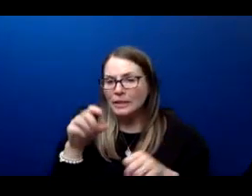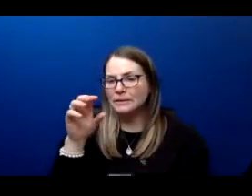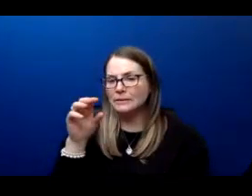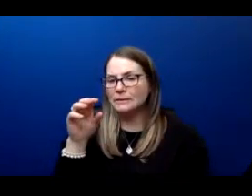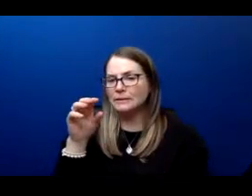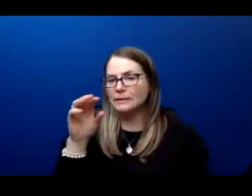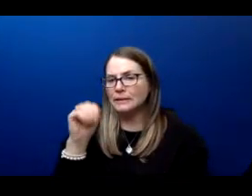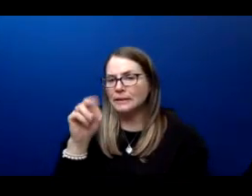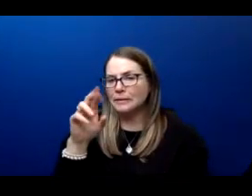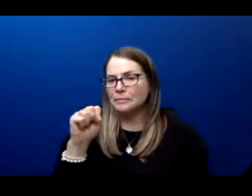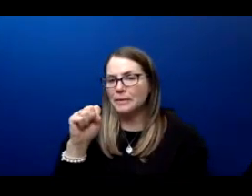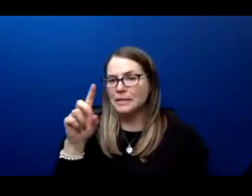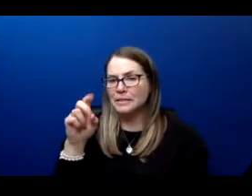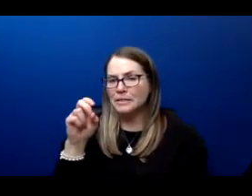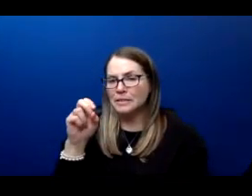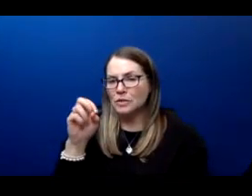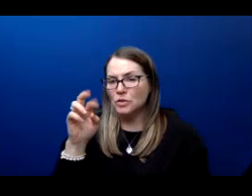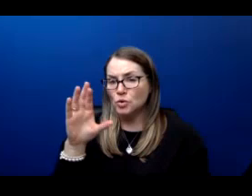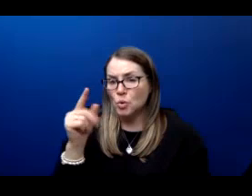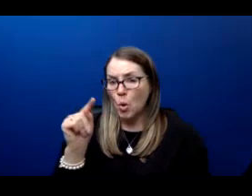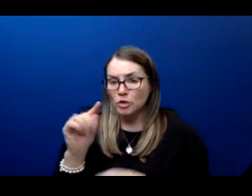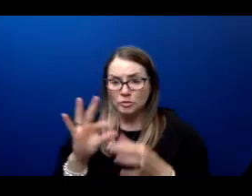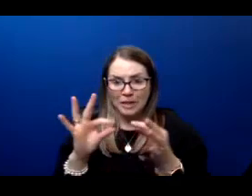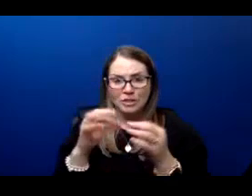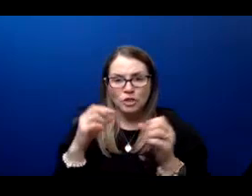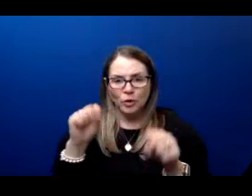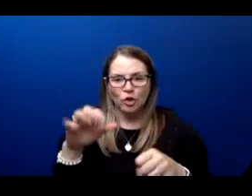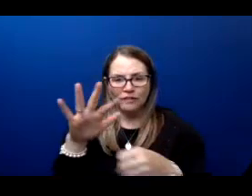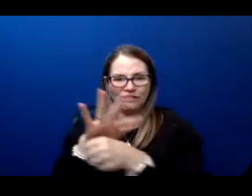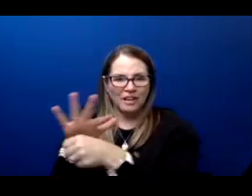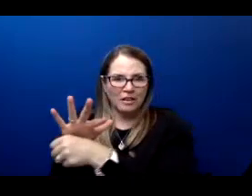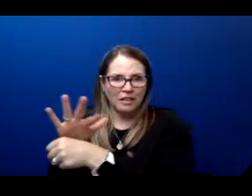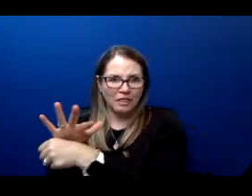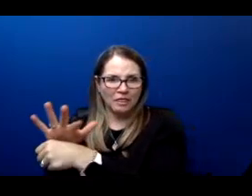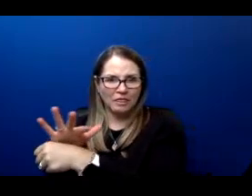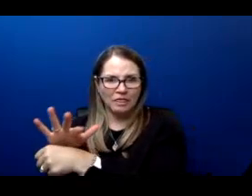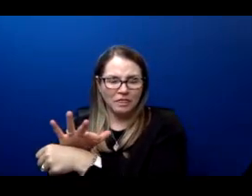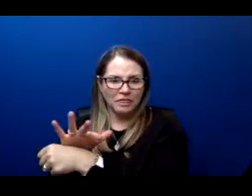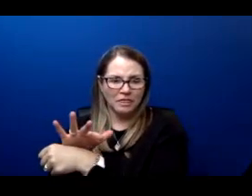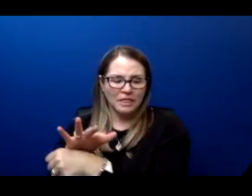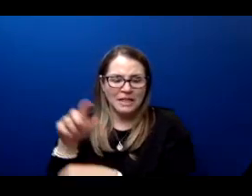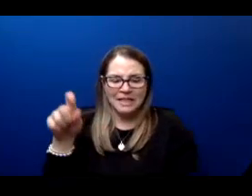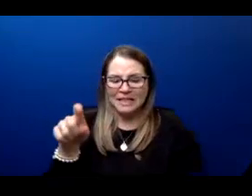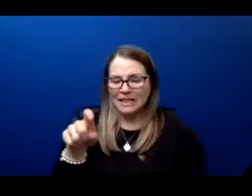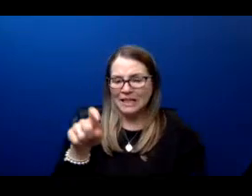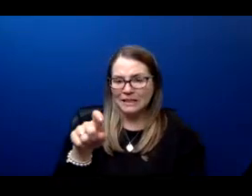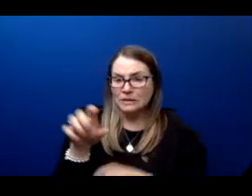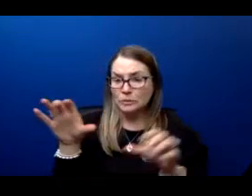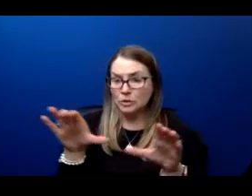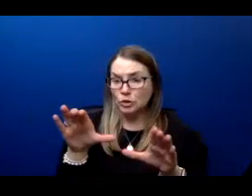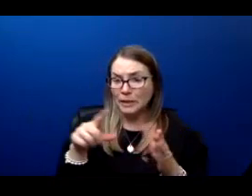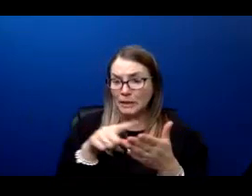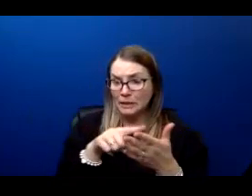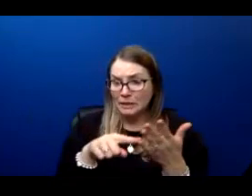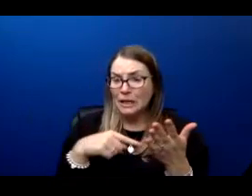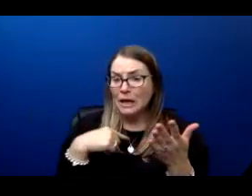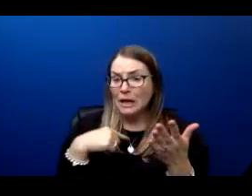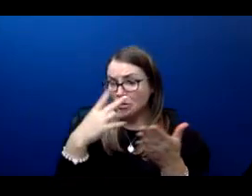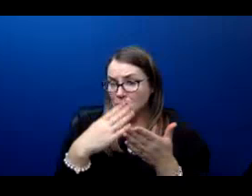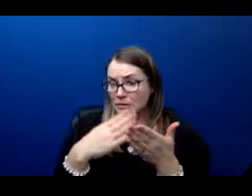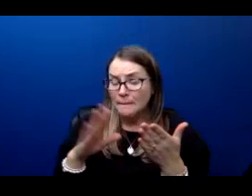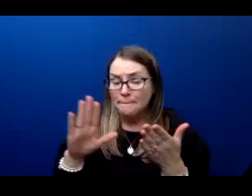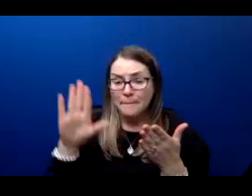maybe fill some of these spaces that are needed. I think that would be a great means of doing so. While I was speaking, I did see a couple hands